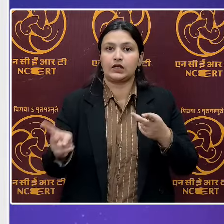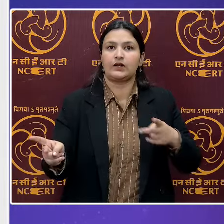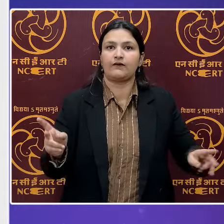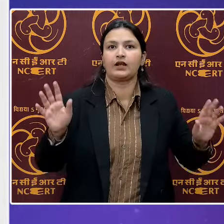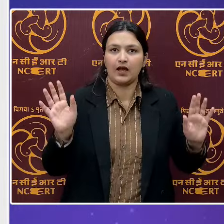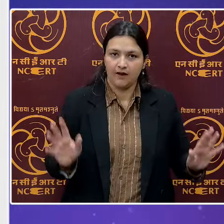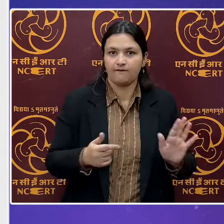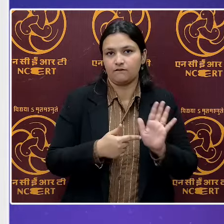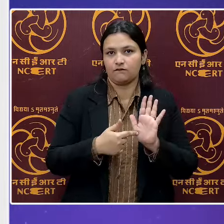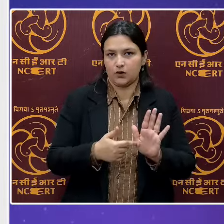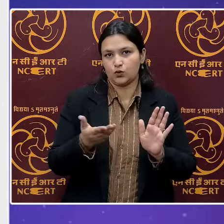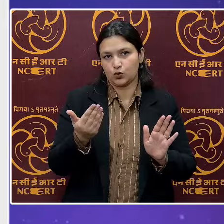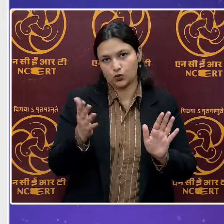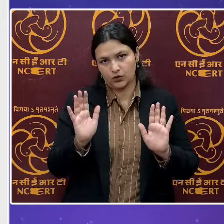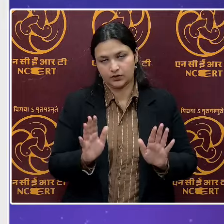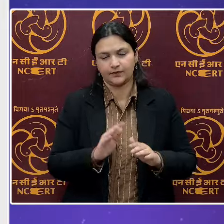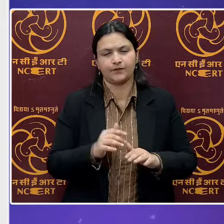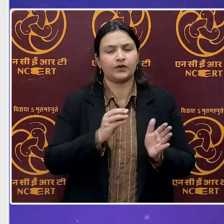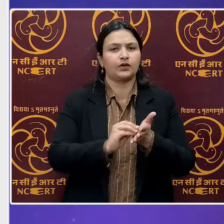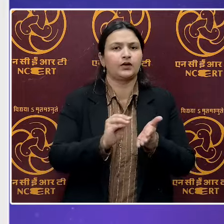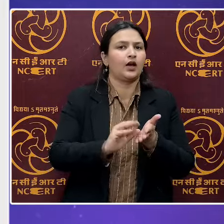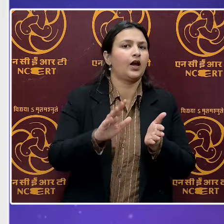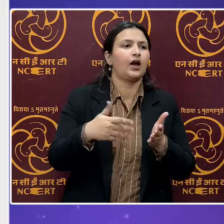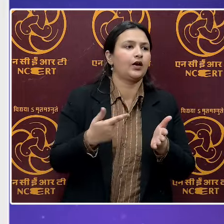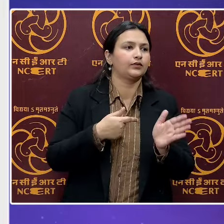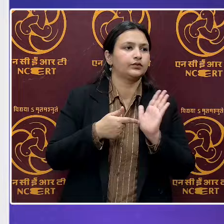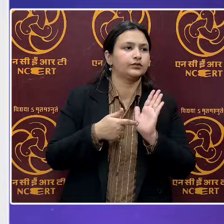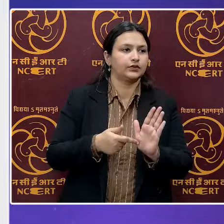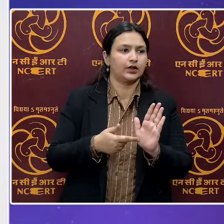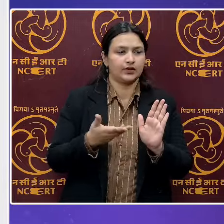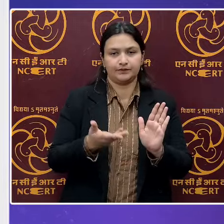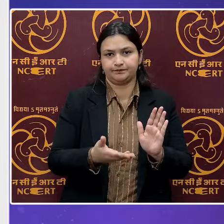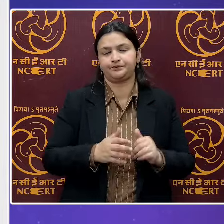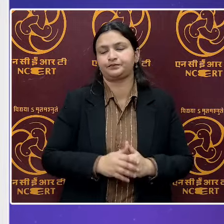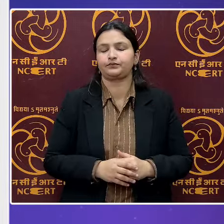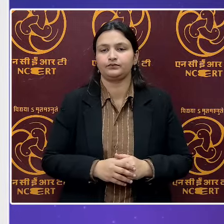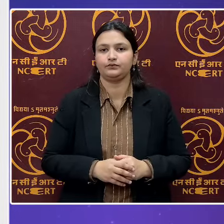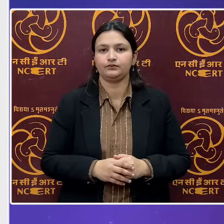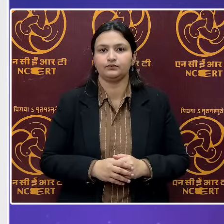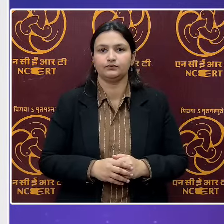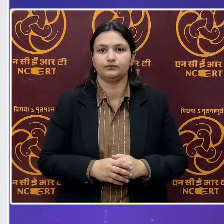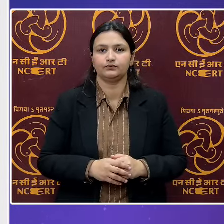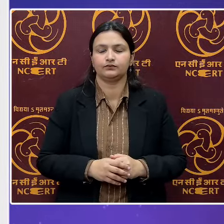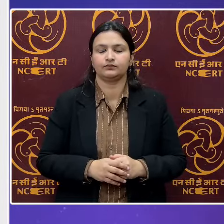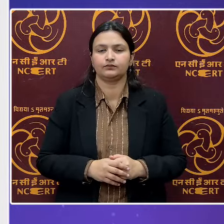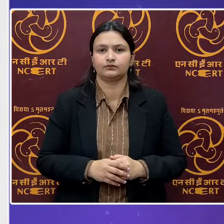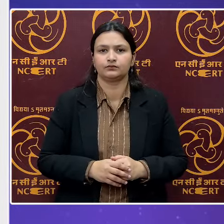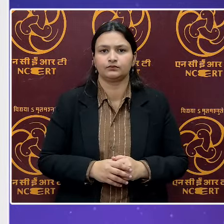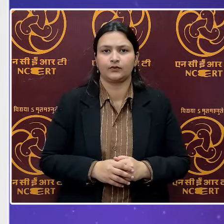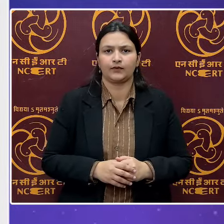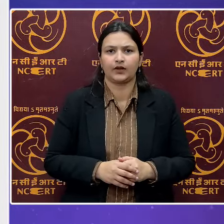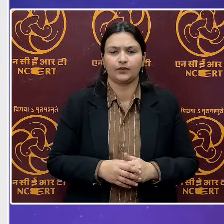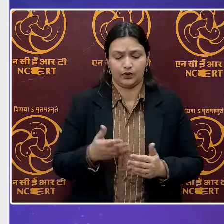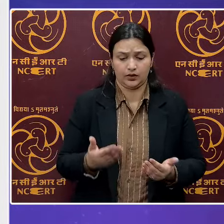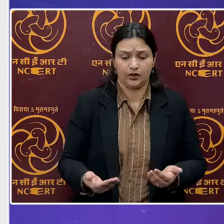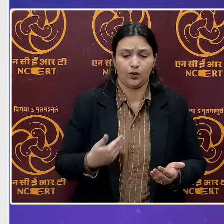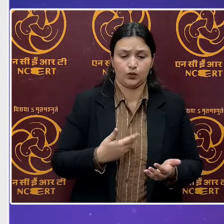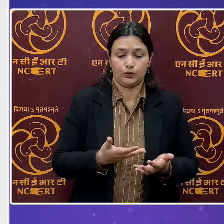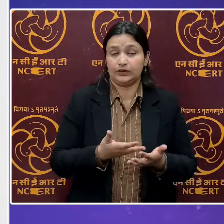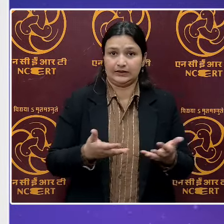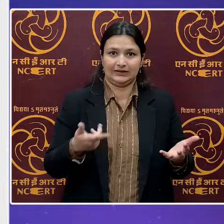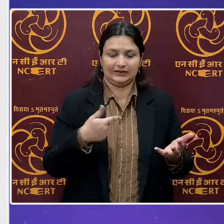written as V is equal to a omega sine omega t plus pi by 2. So, phase of displacement is